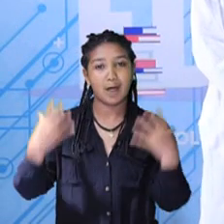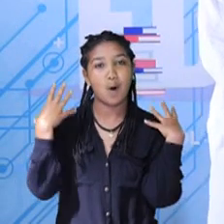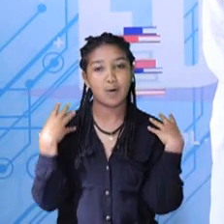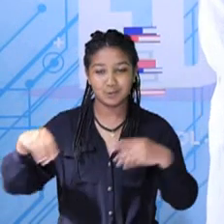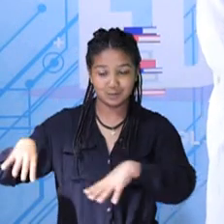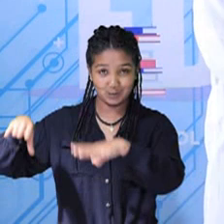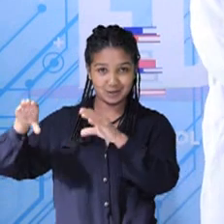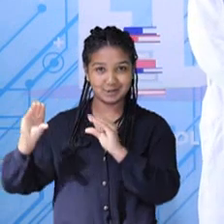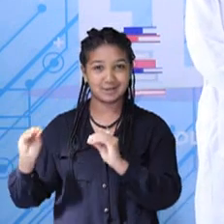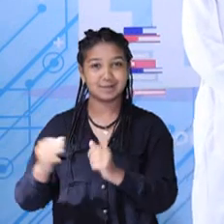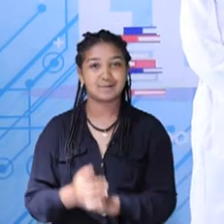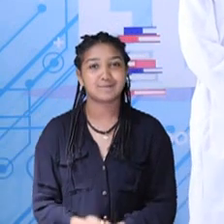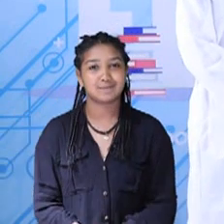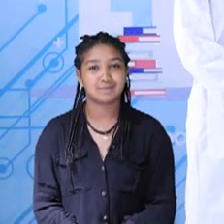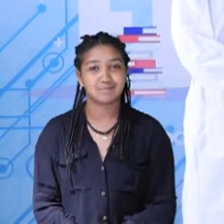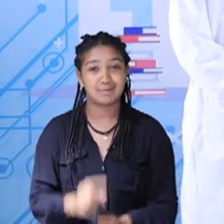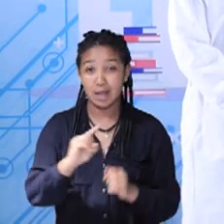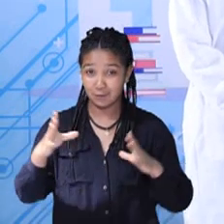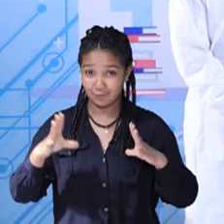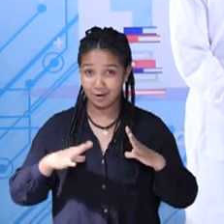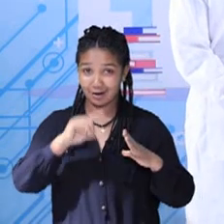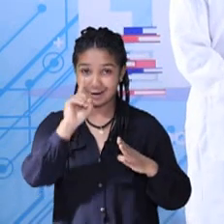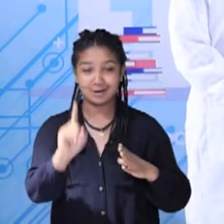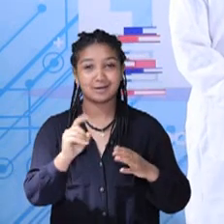are you, students? Are you fine?